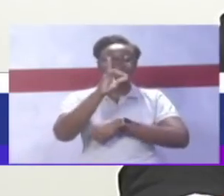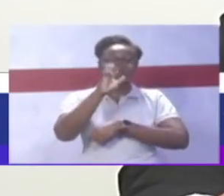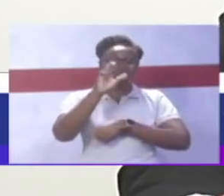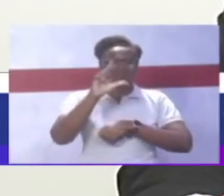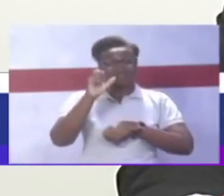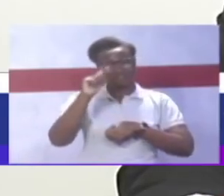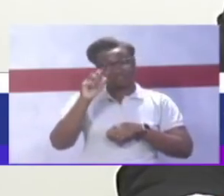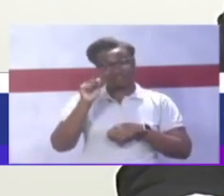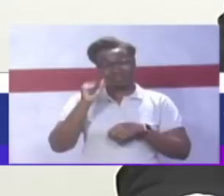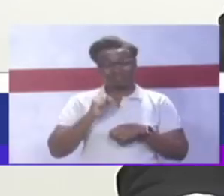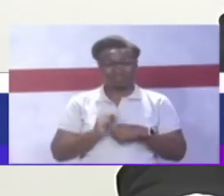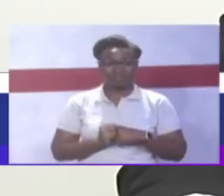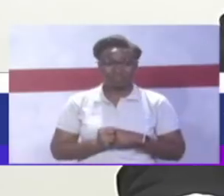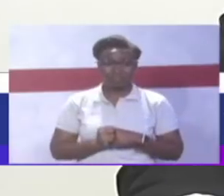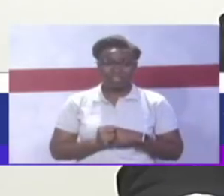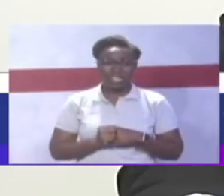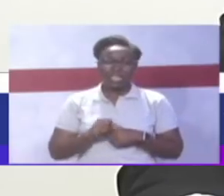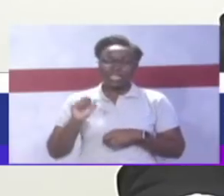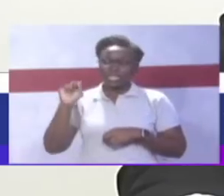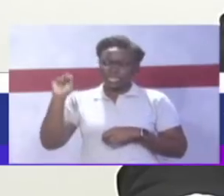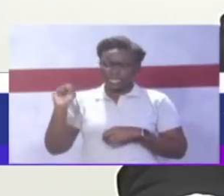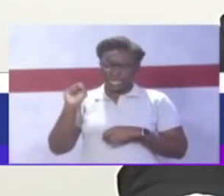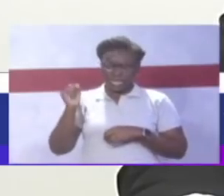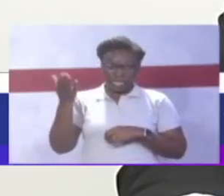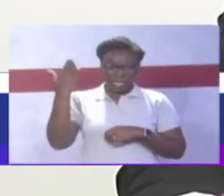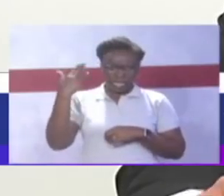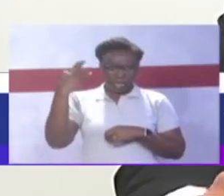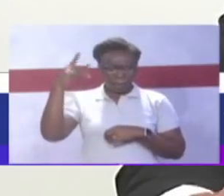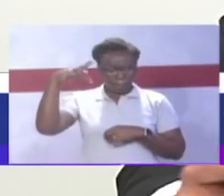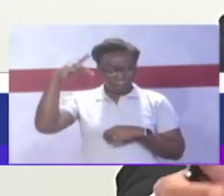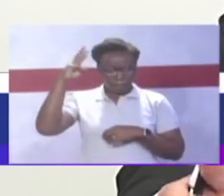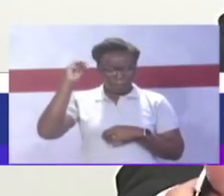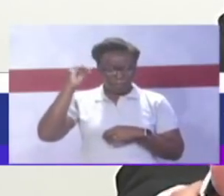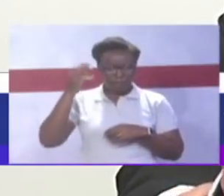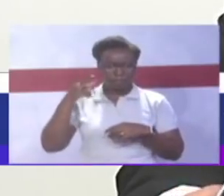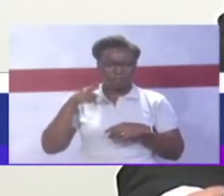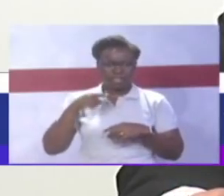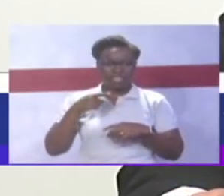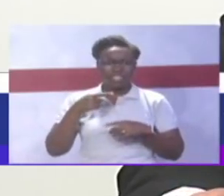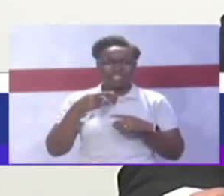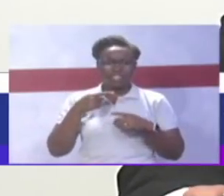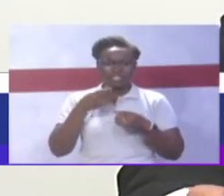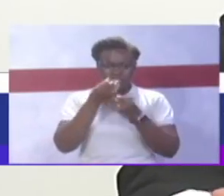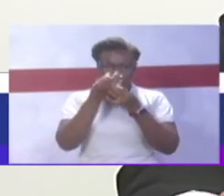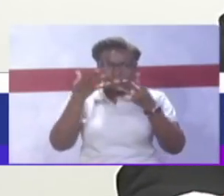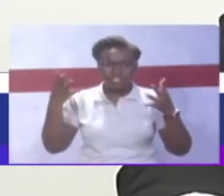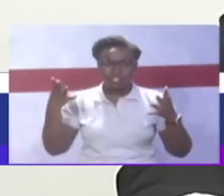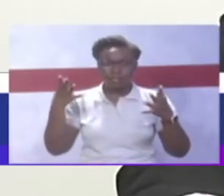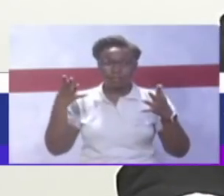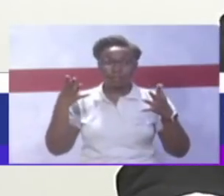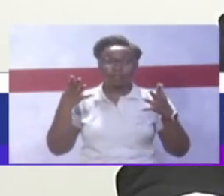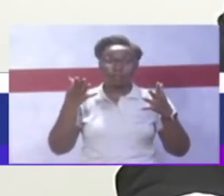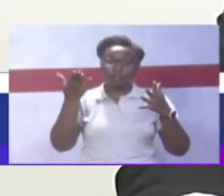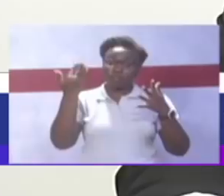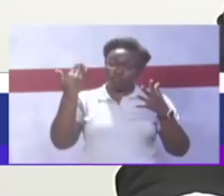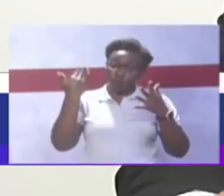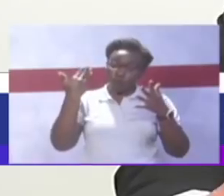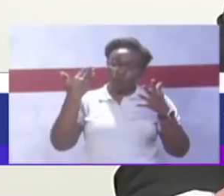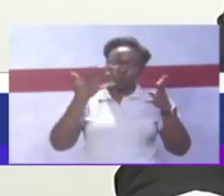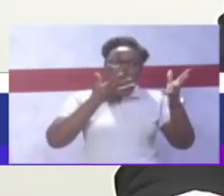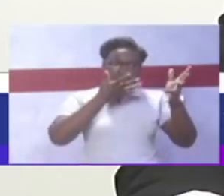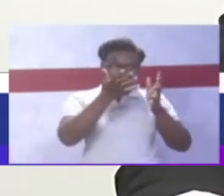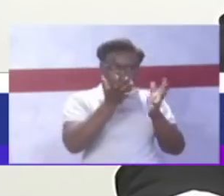beaches on Saturday as well in his presentation, and has already said that there was discussion around it, but